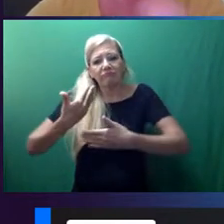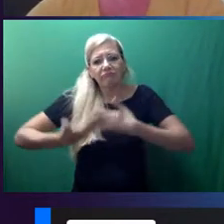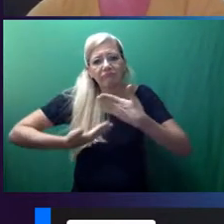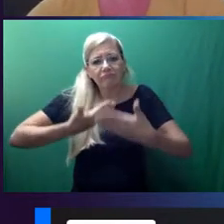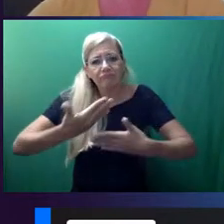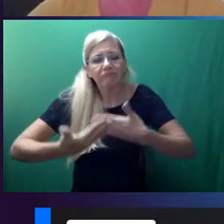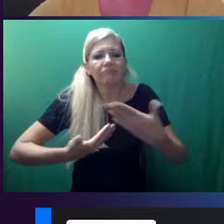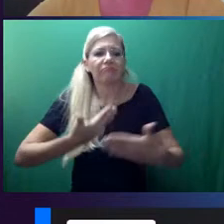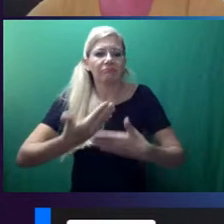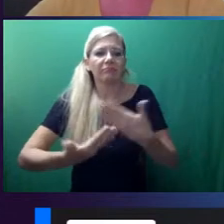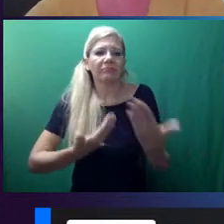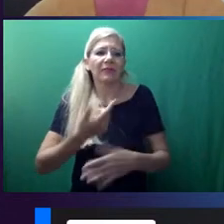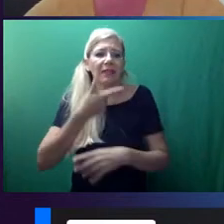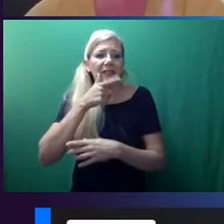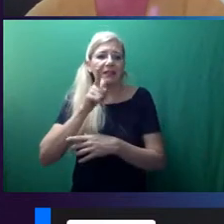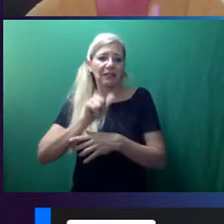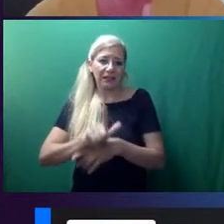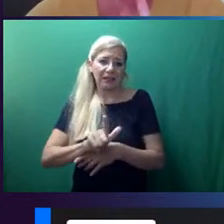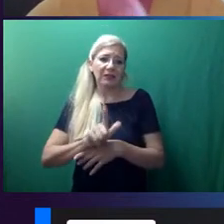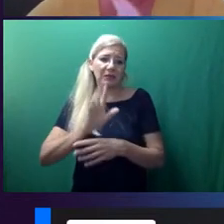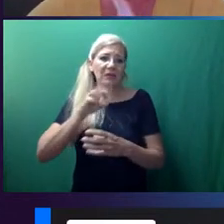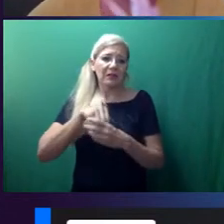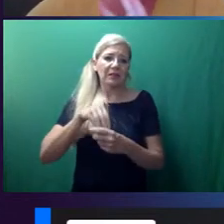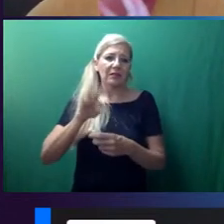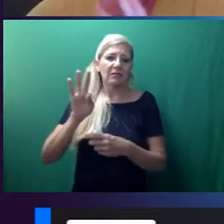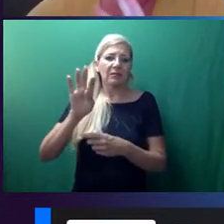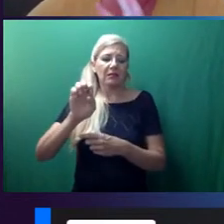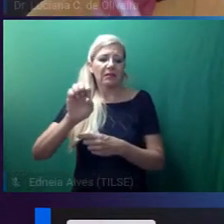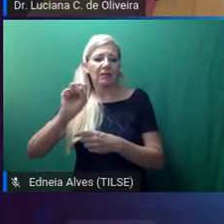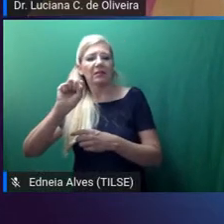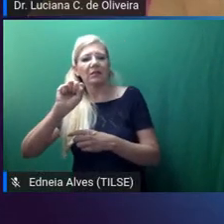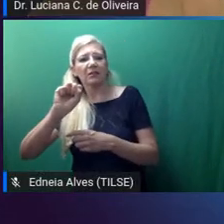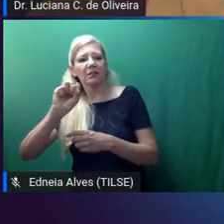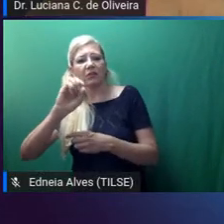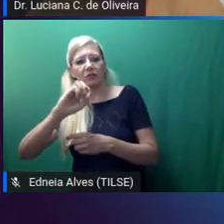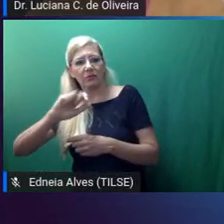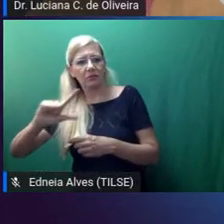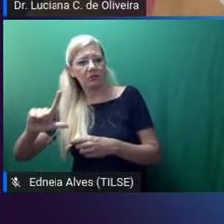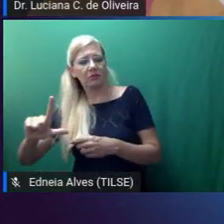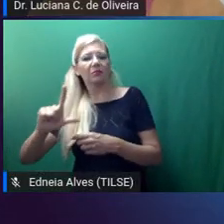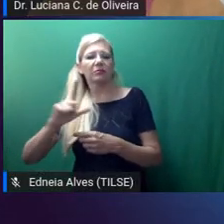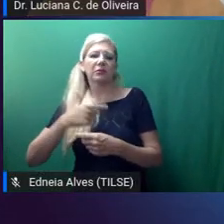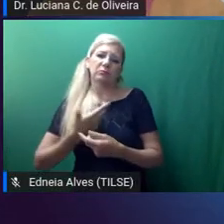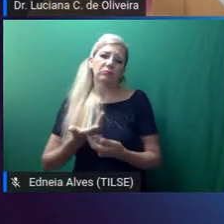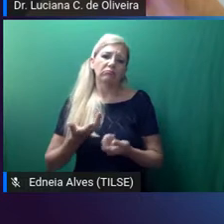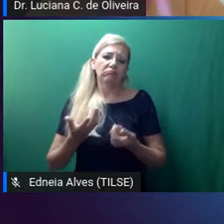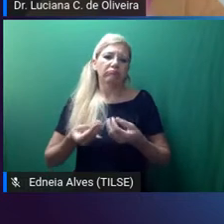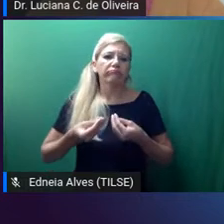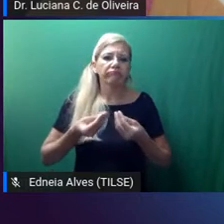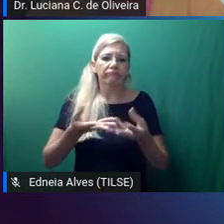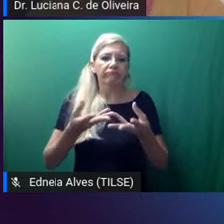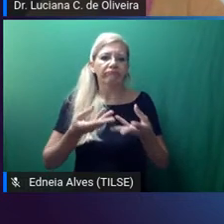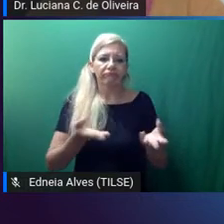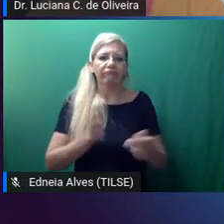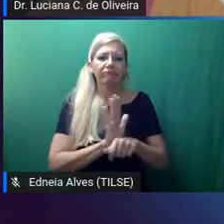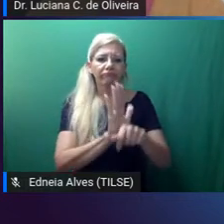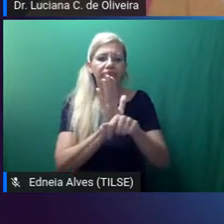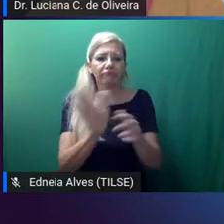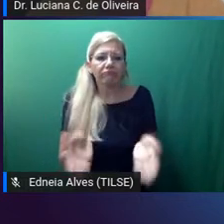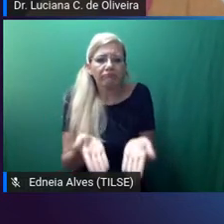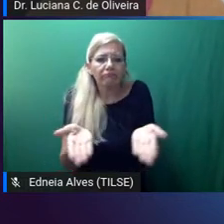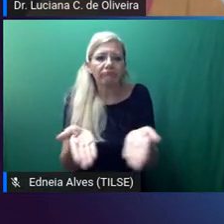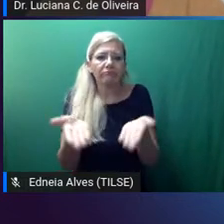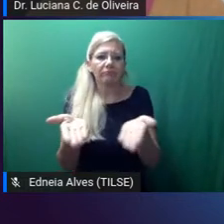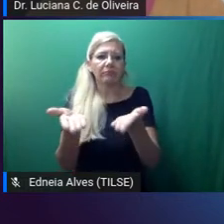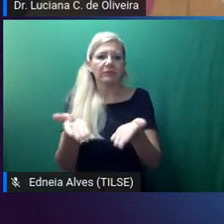mindset in TESOL, and that has been a little controversial. So I think that it is important, though, for us